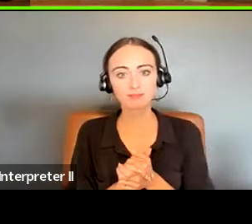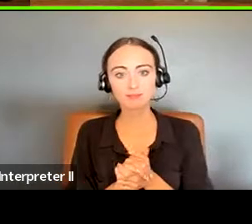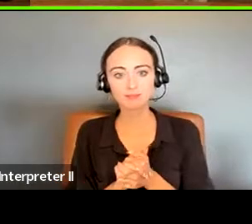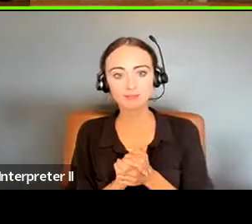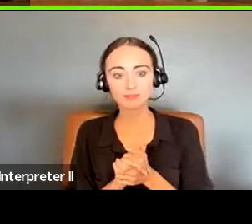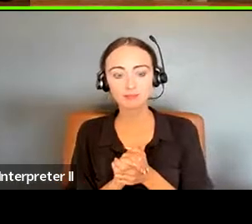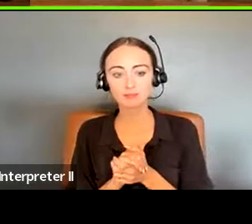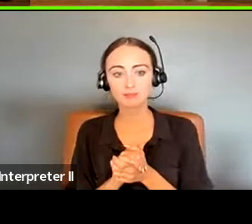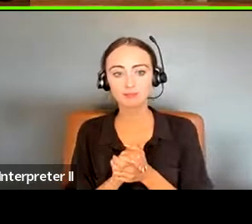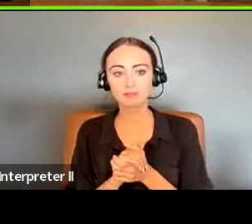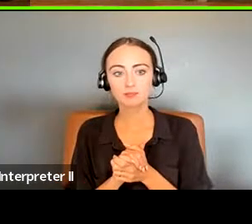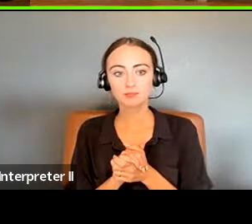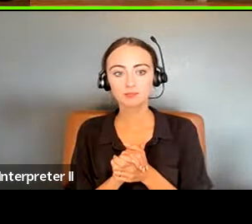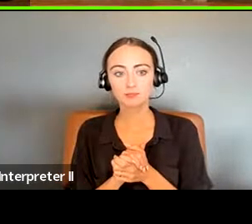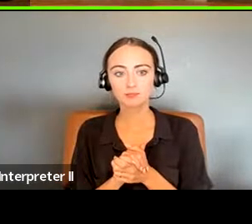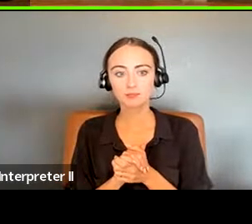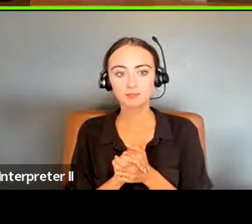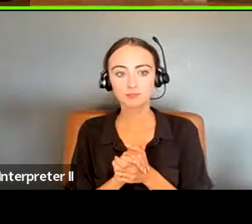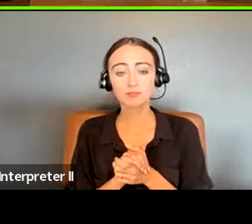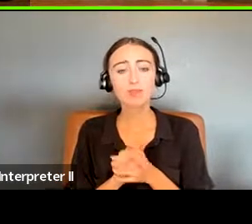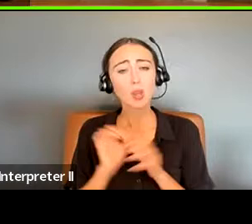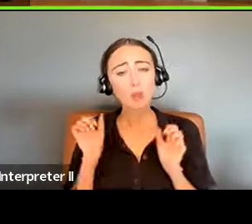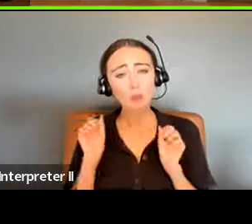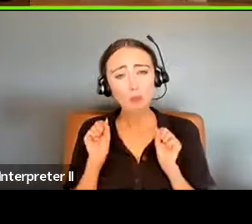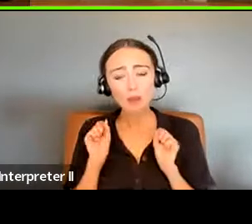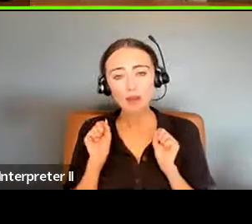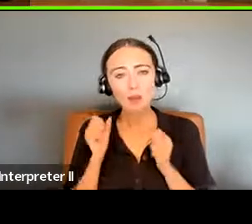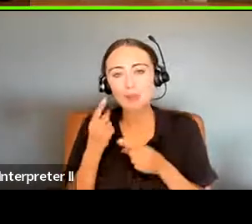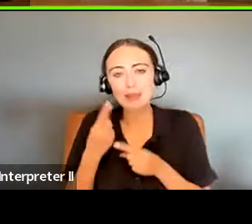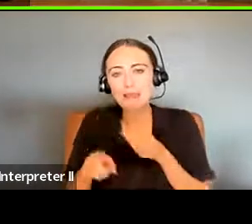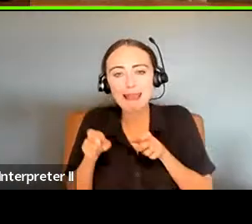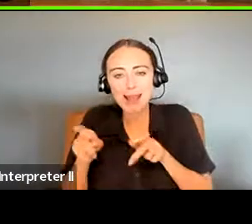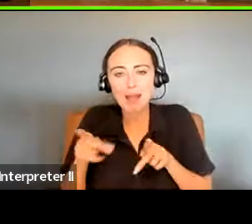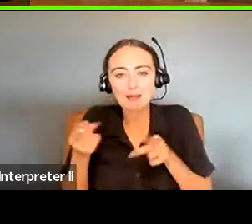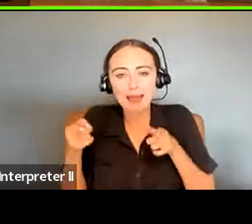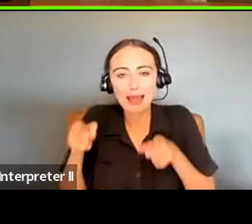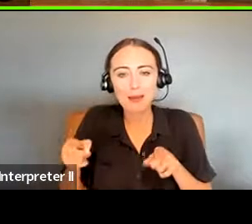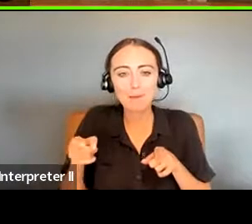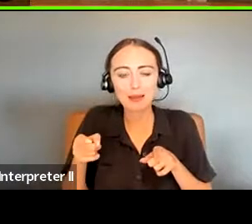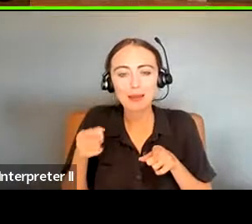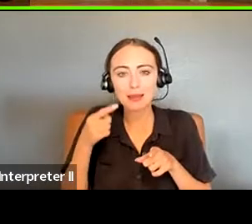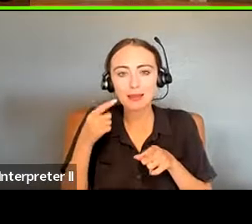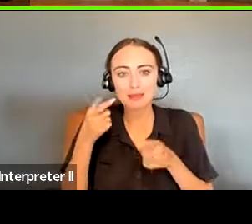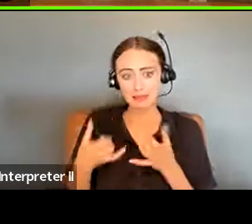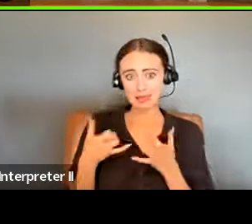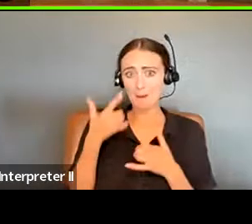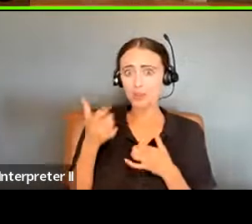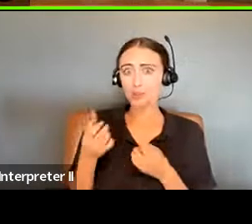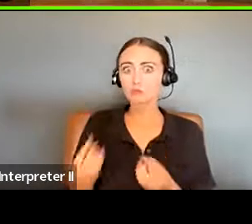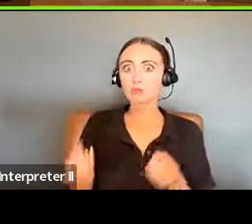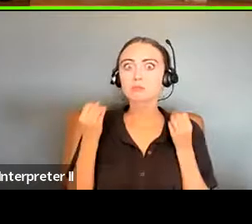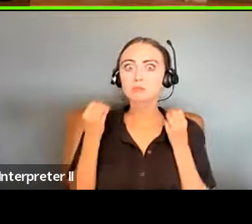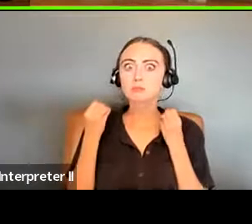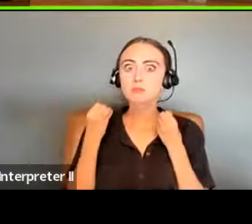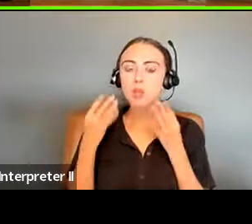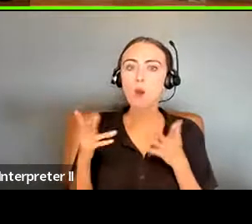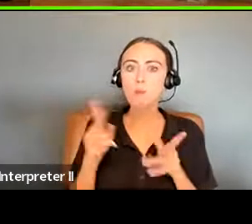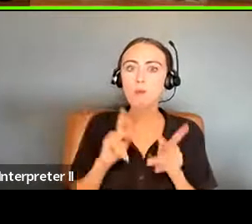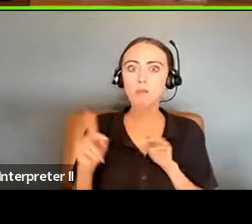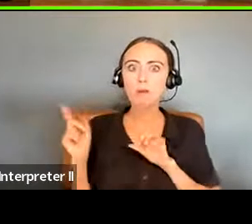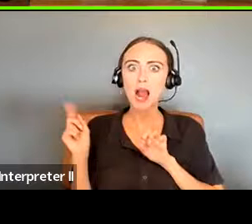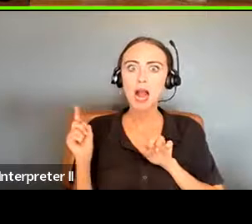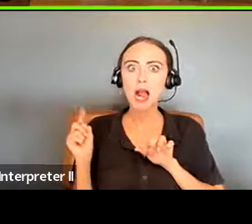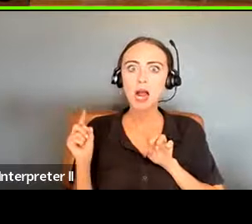That's, we couldn't let that happen as is because the volume of people is simply